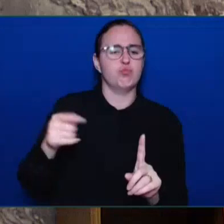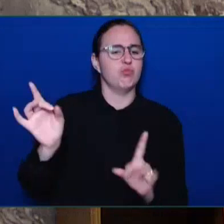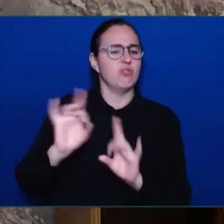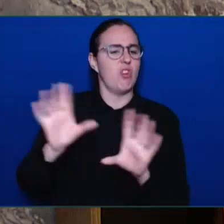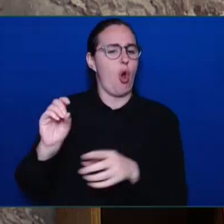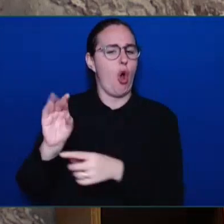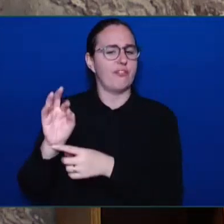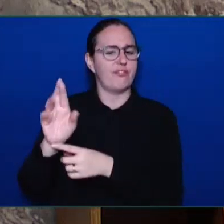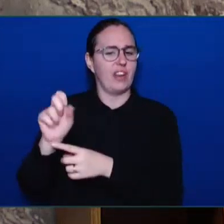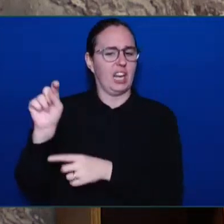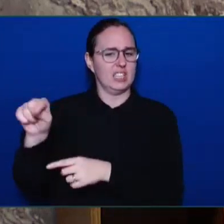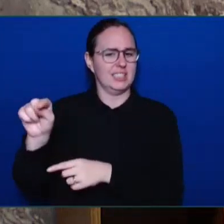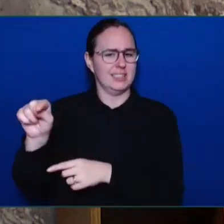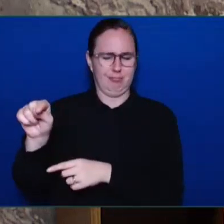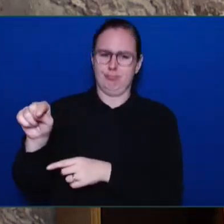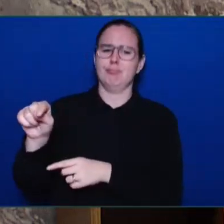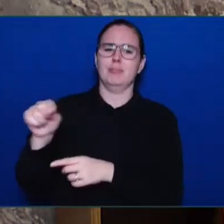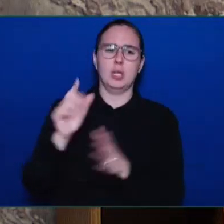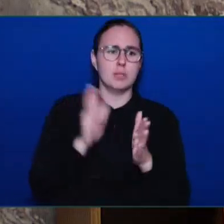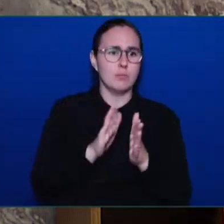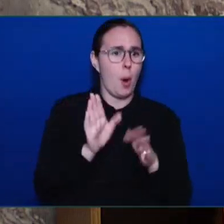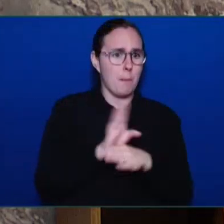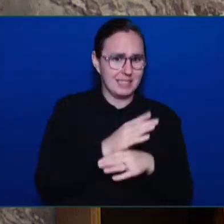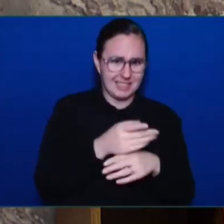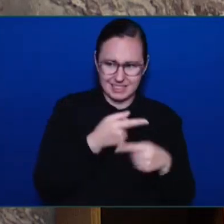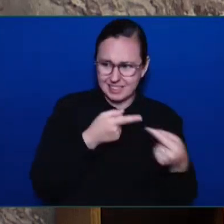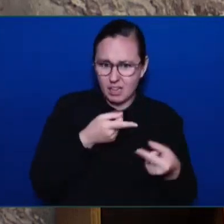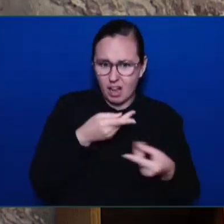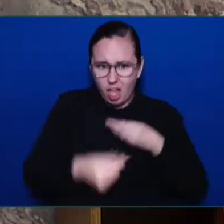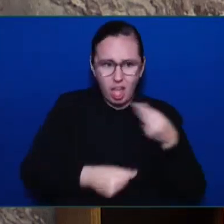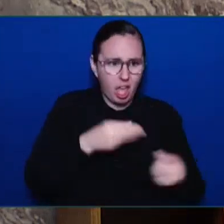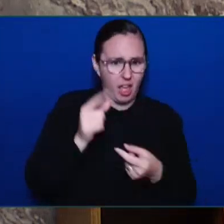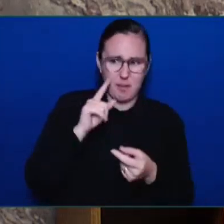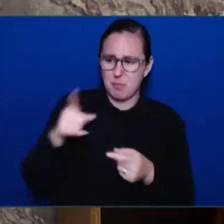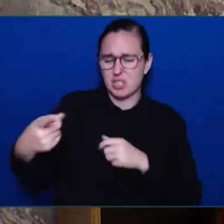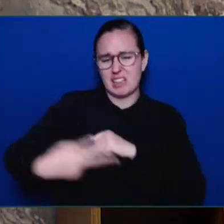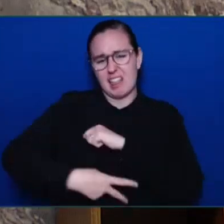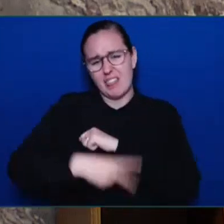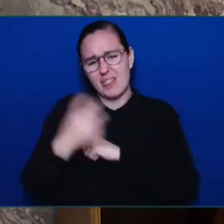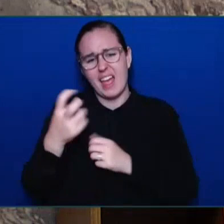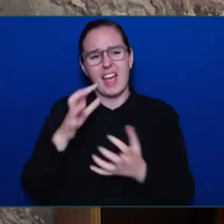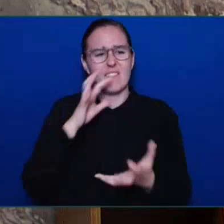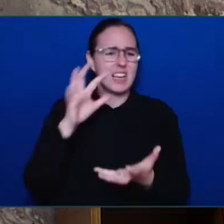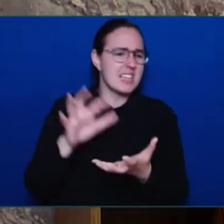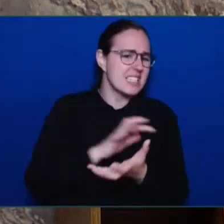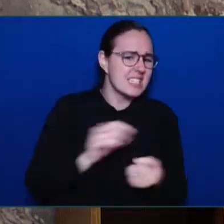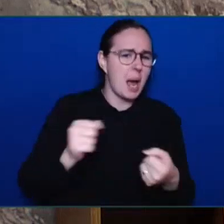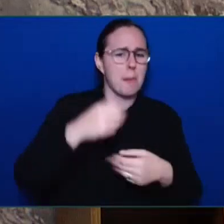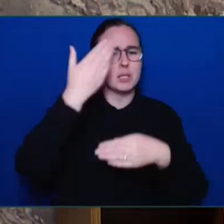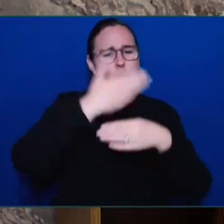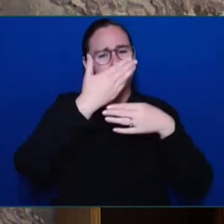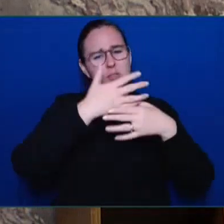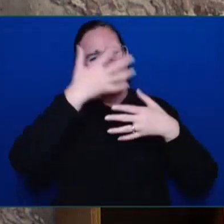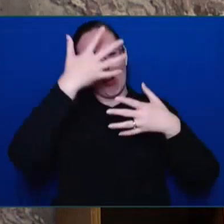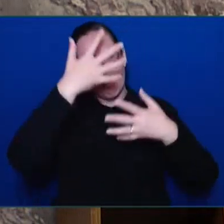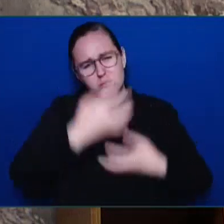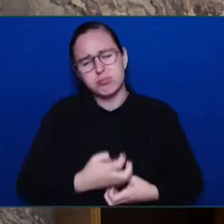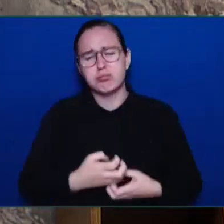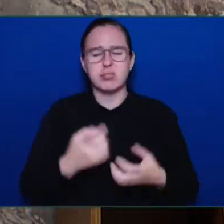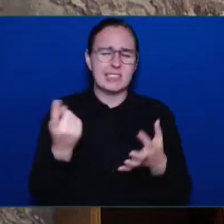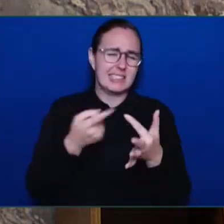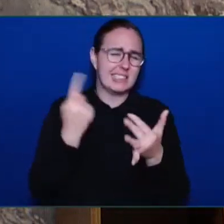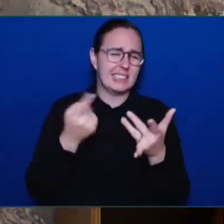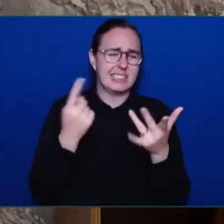middle. Thefts, windows broken, vandalism, on and on and on the list goes. And the members opposite are getting the same emails that we're all